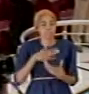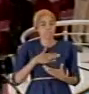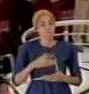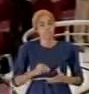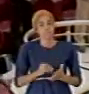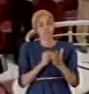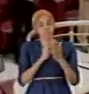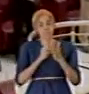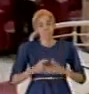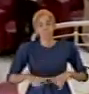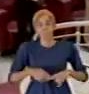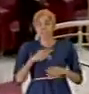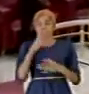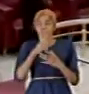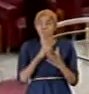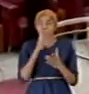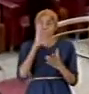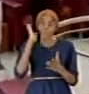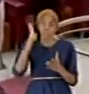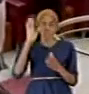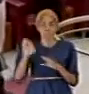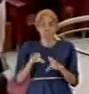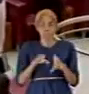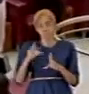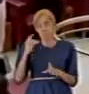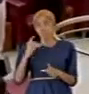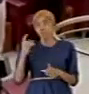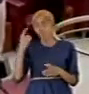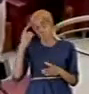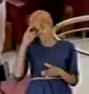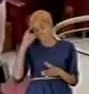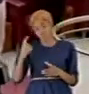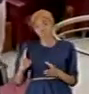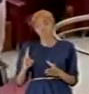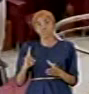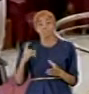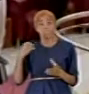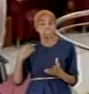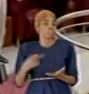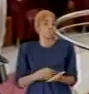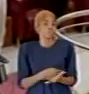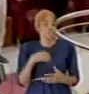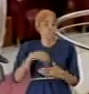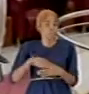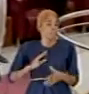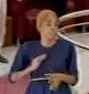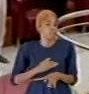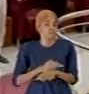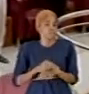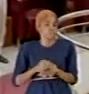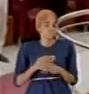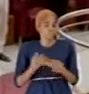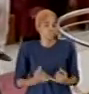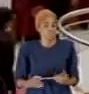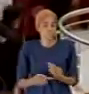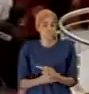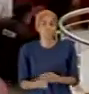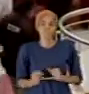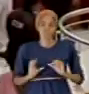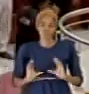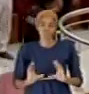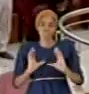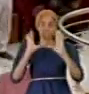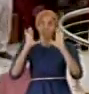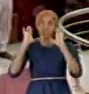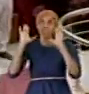what you will do with the gospel in our ministries together. Consecrate yourself to the